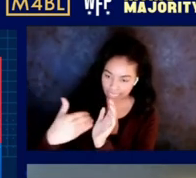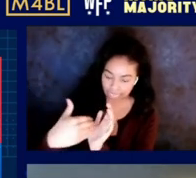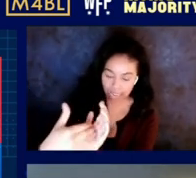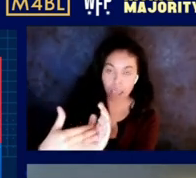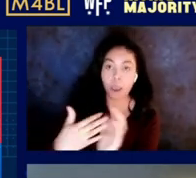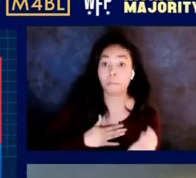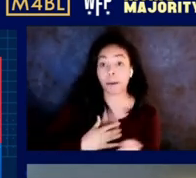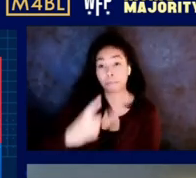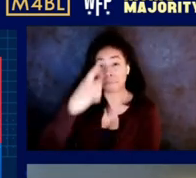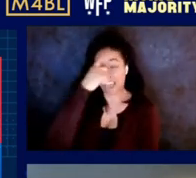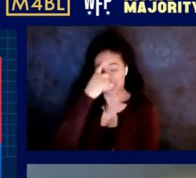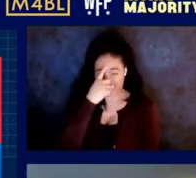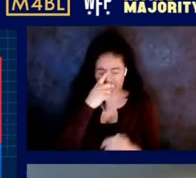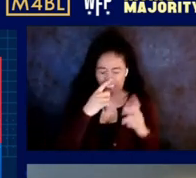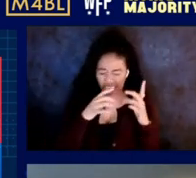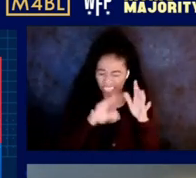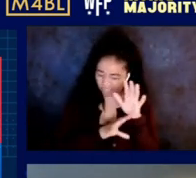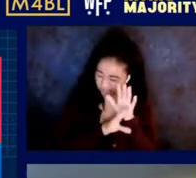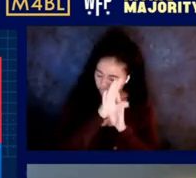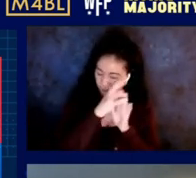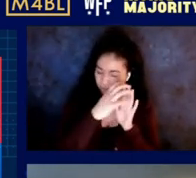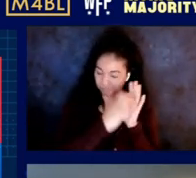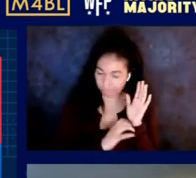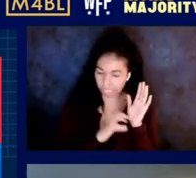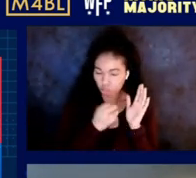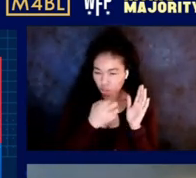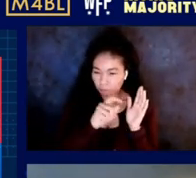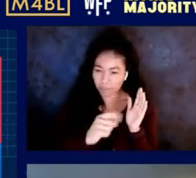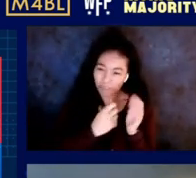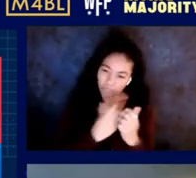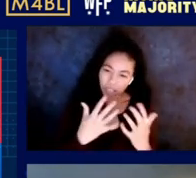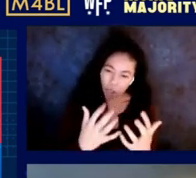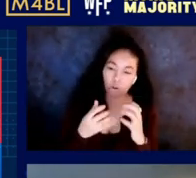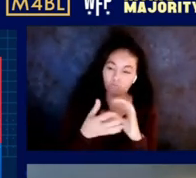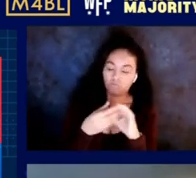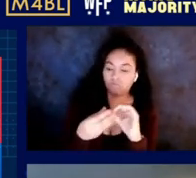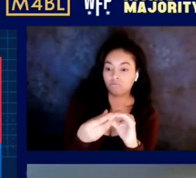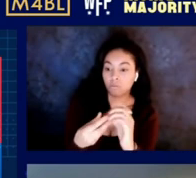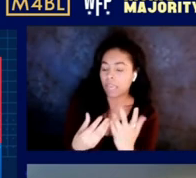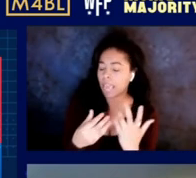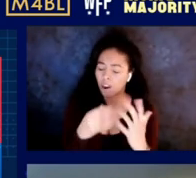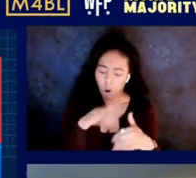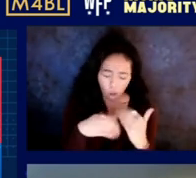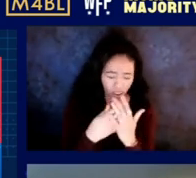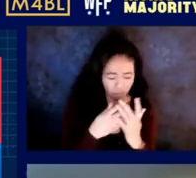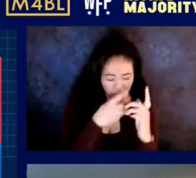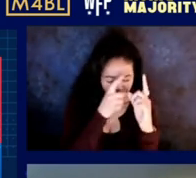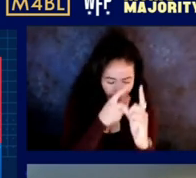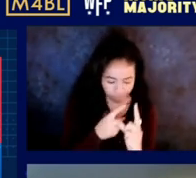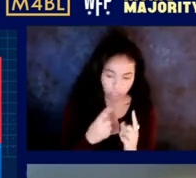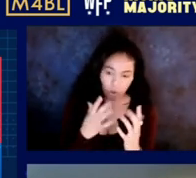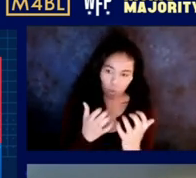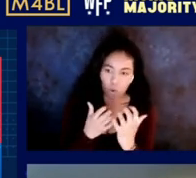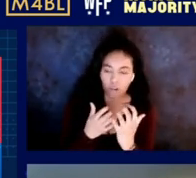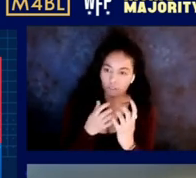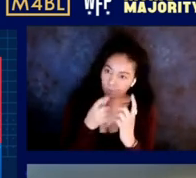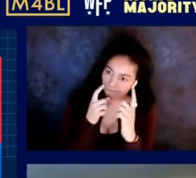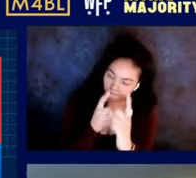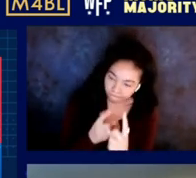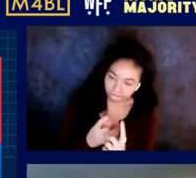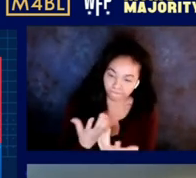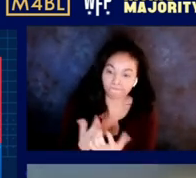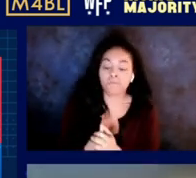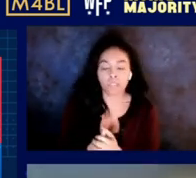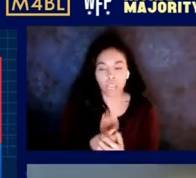I had built a little script of what I wanted to say and the points that I really wanted to hit. And I was really focused